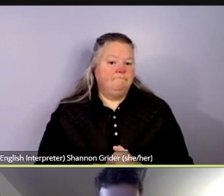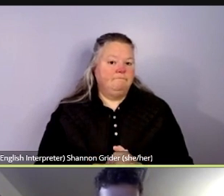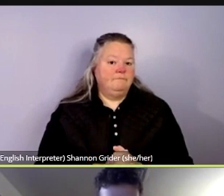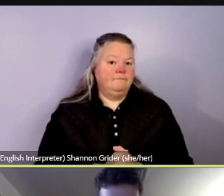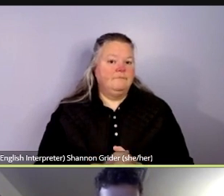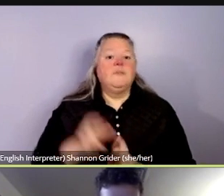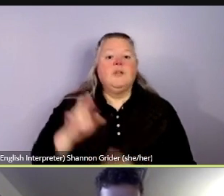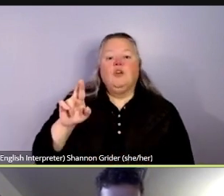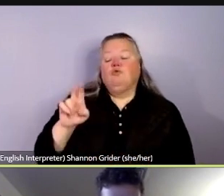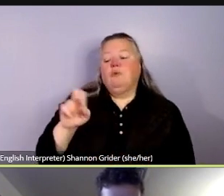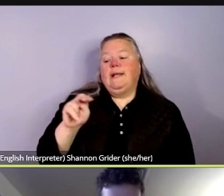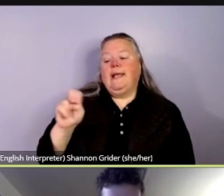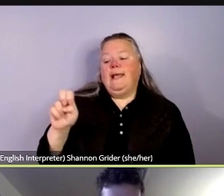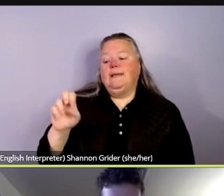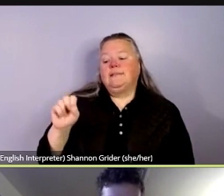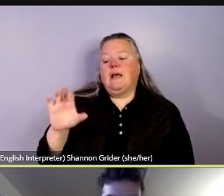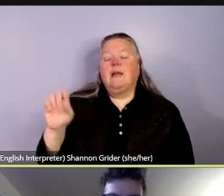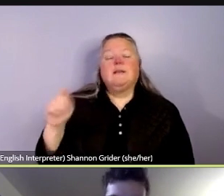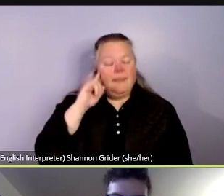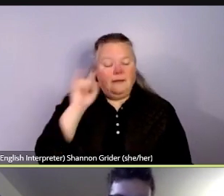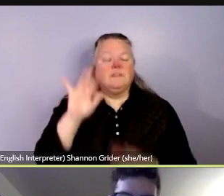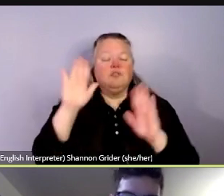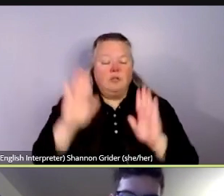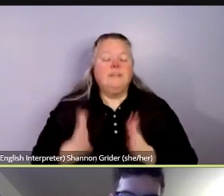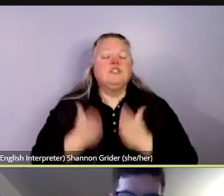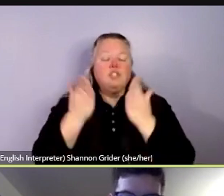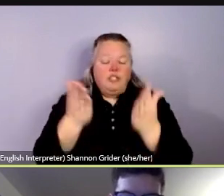I think that's a great suggestion.